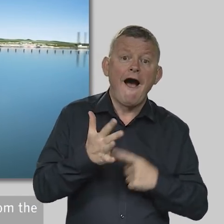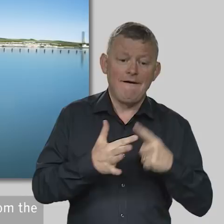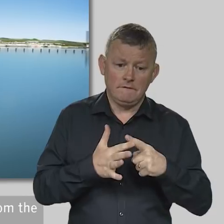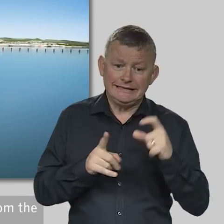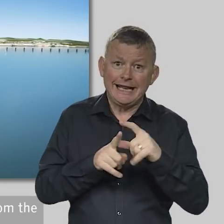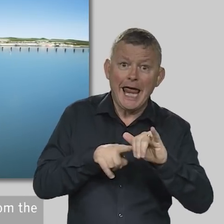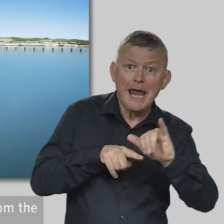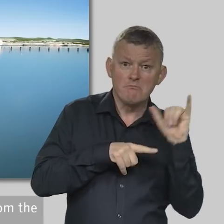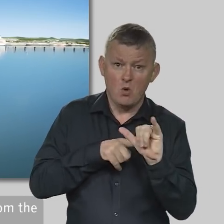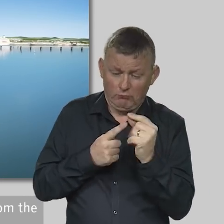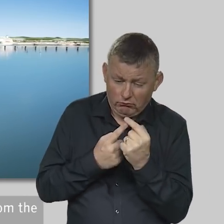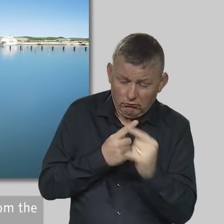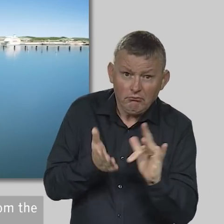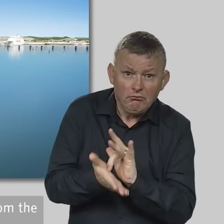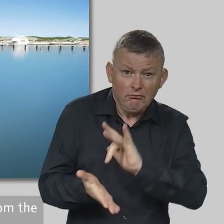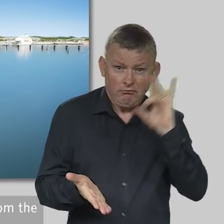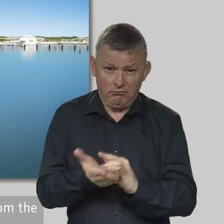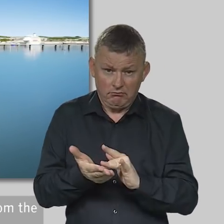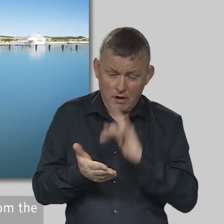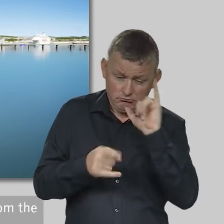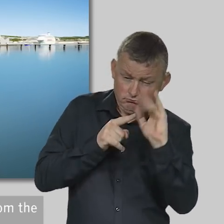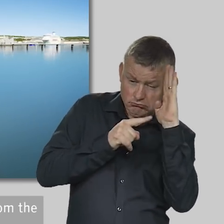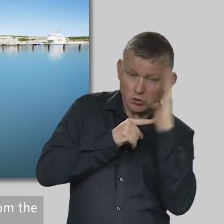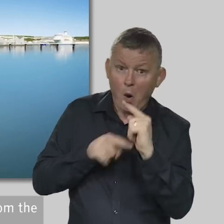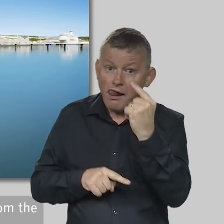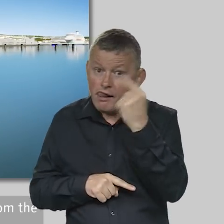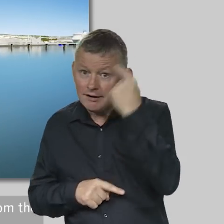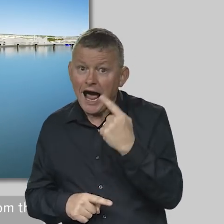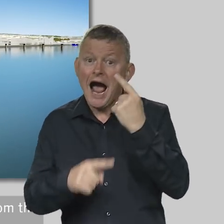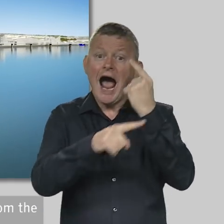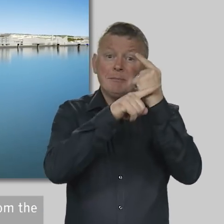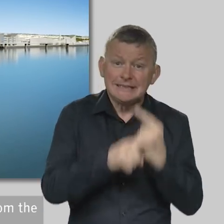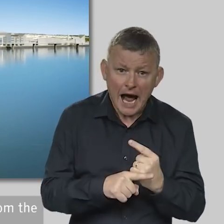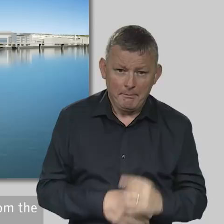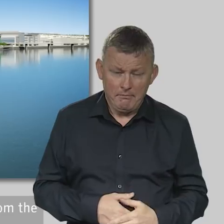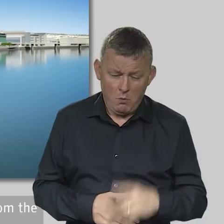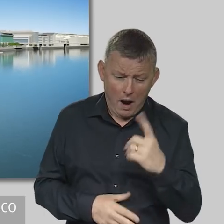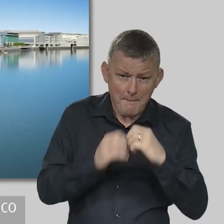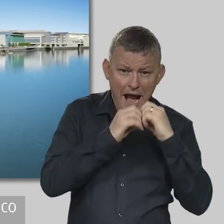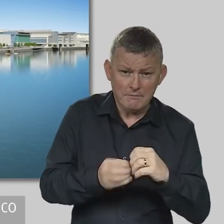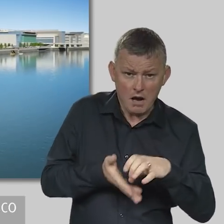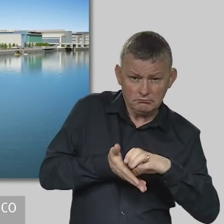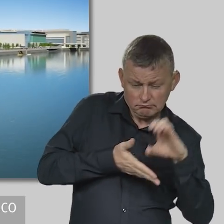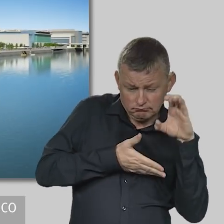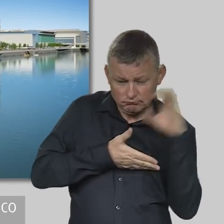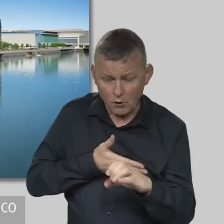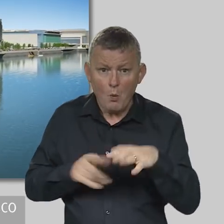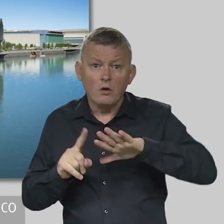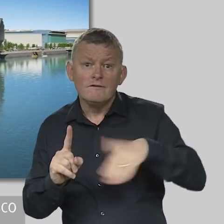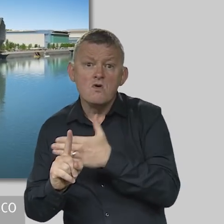Dundee Airport, just a few minutes from the city centre, has direct flights to London and Amsterdam. And on the new £1